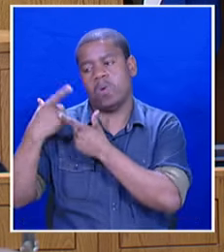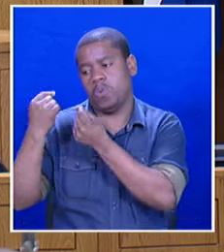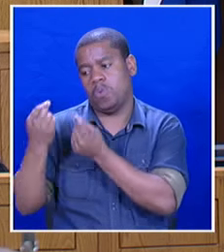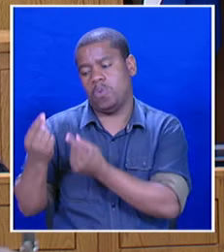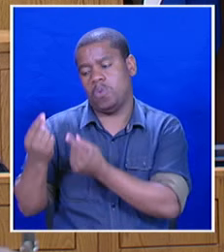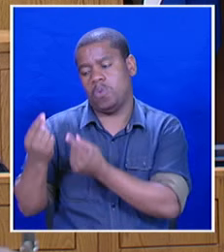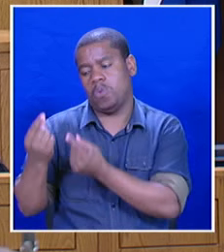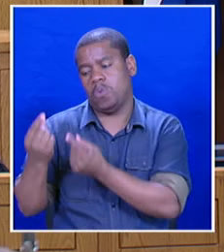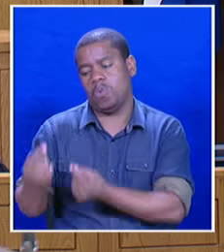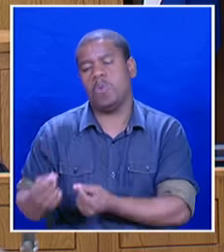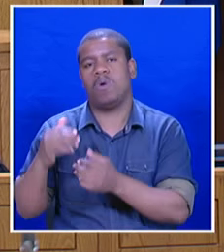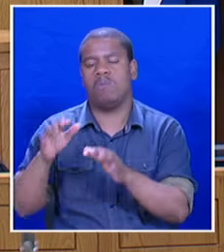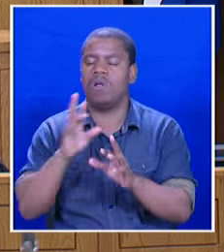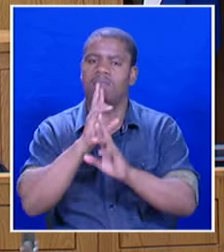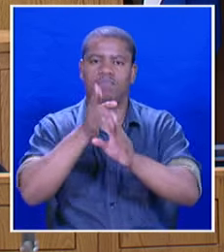Thank you.